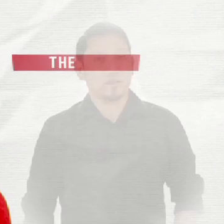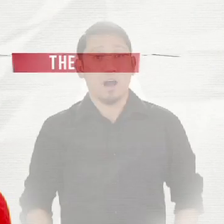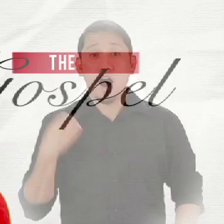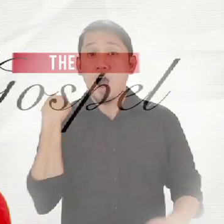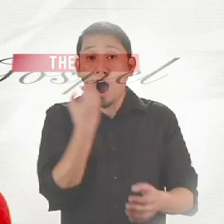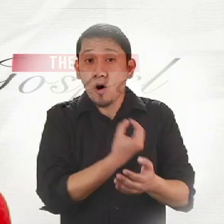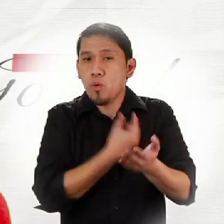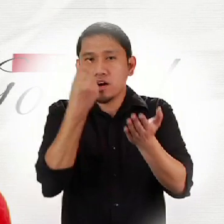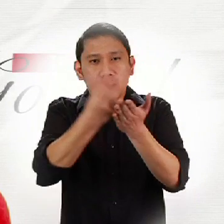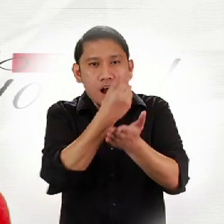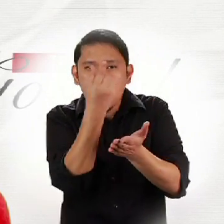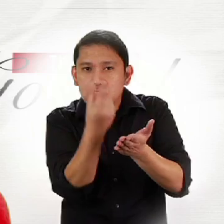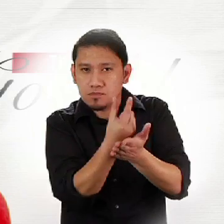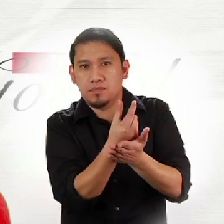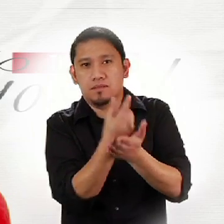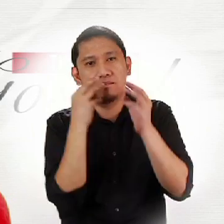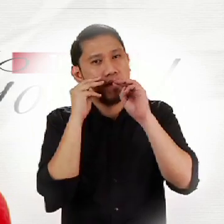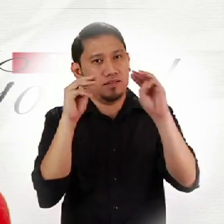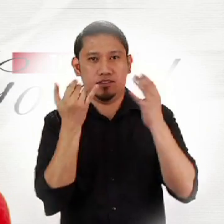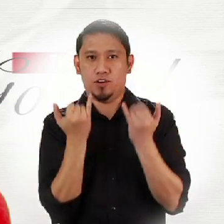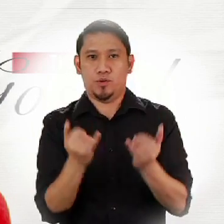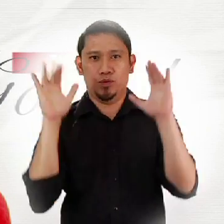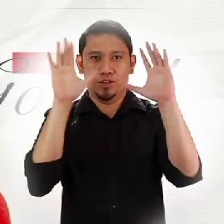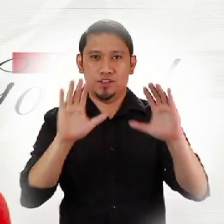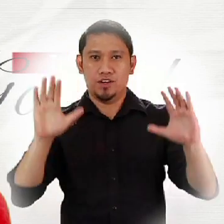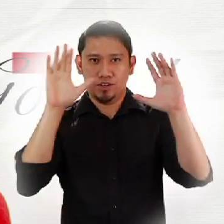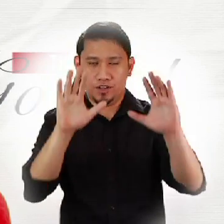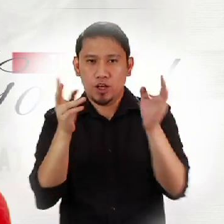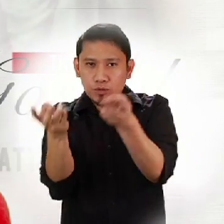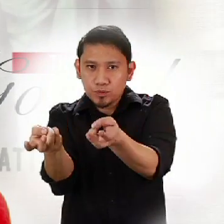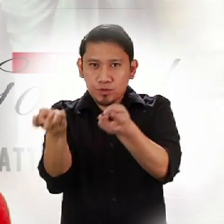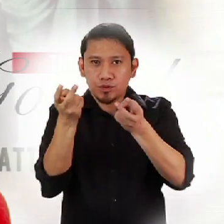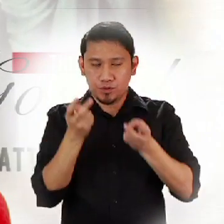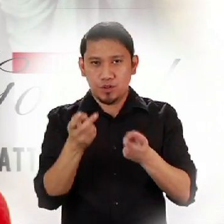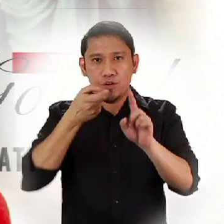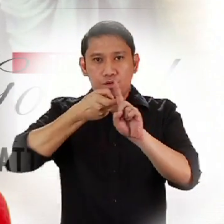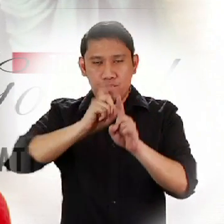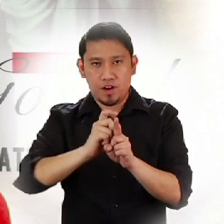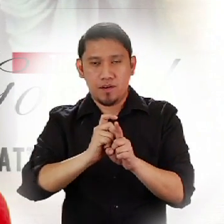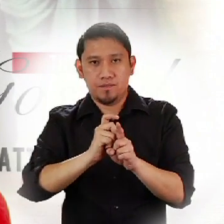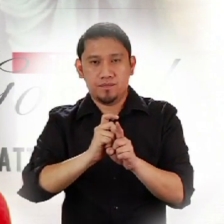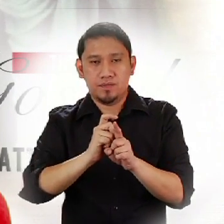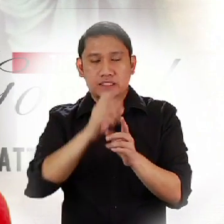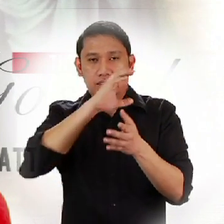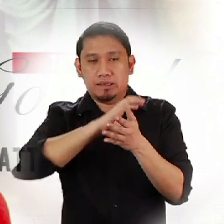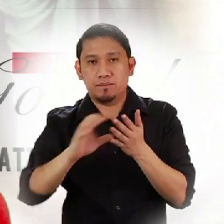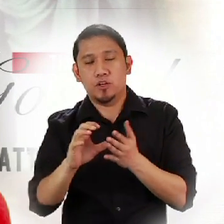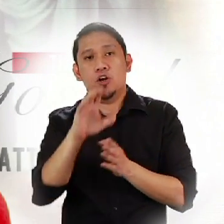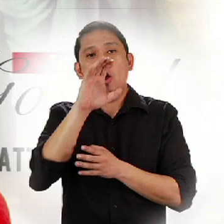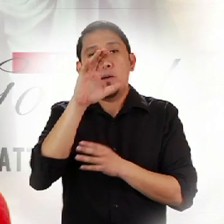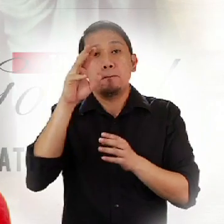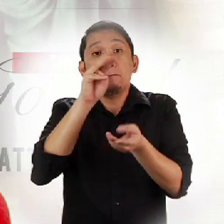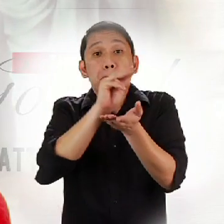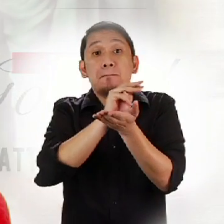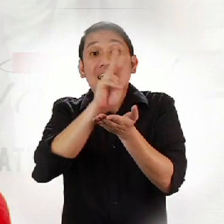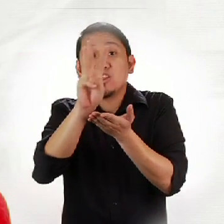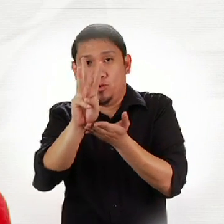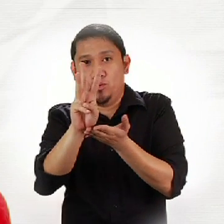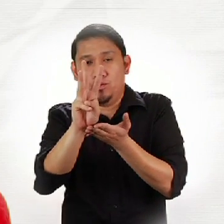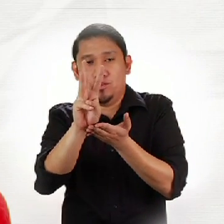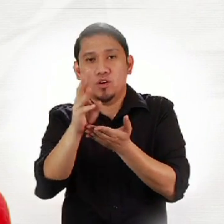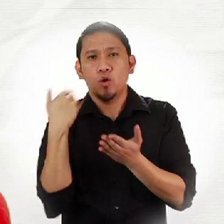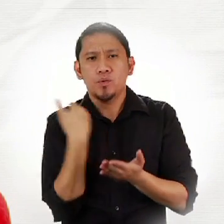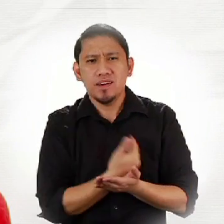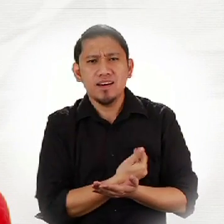Our Gospel passage for this Sunday is taken from the 5th chapter of St. Matthew. We have been reflecting